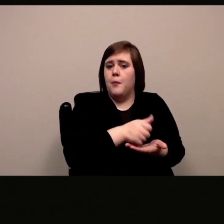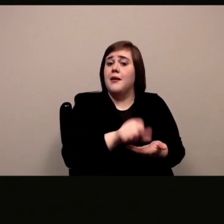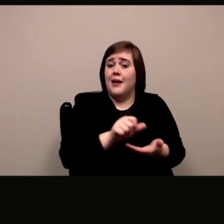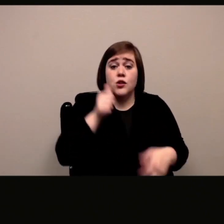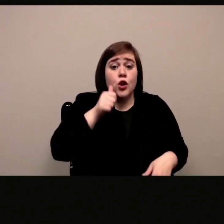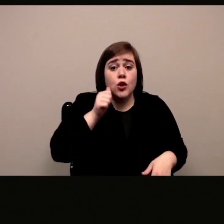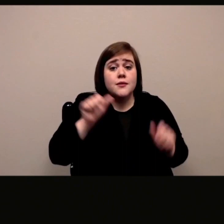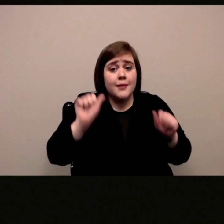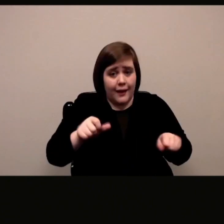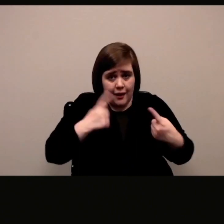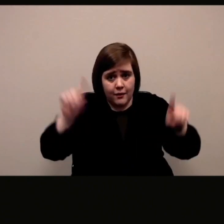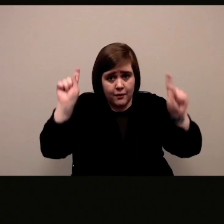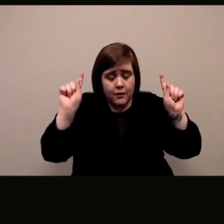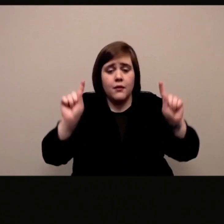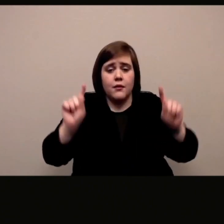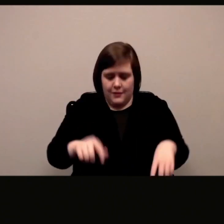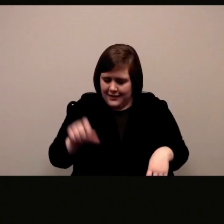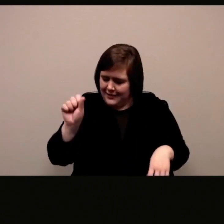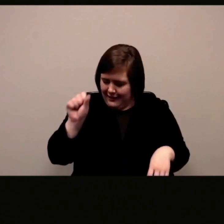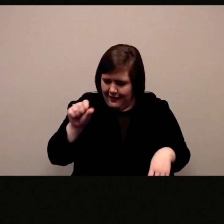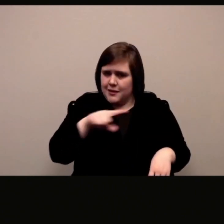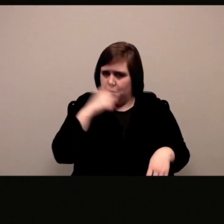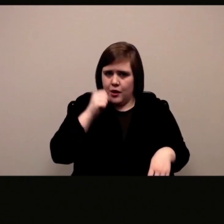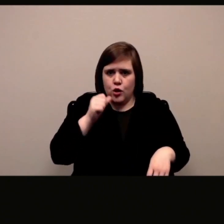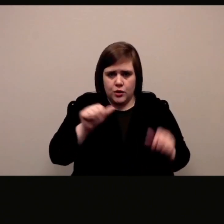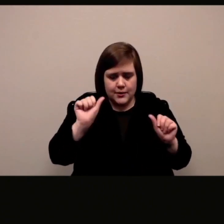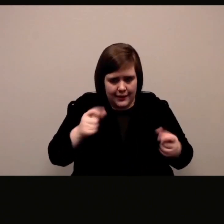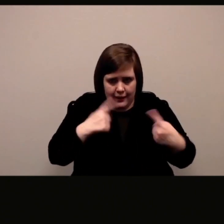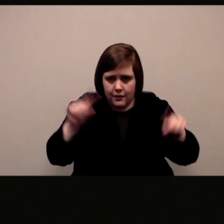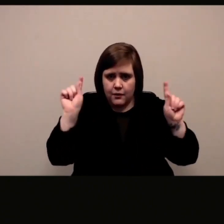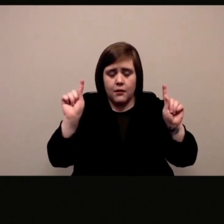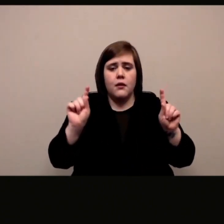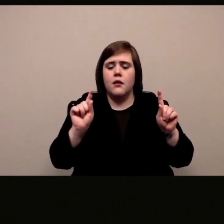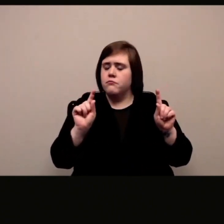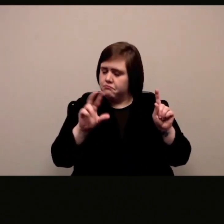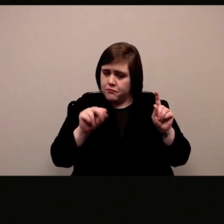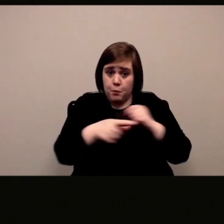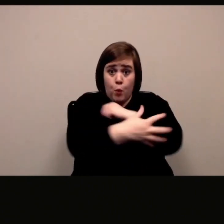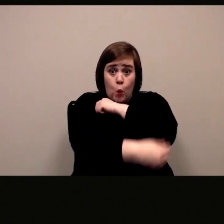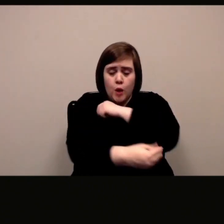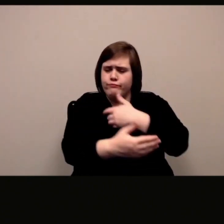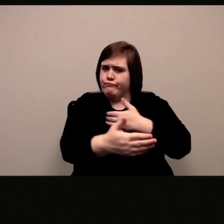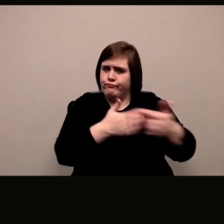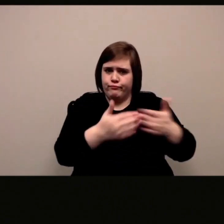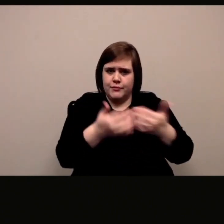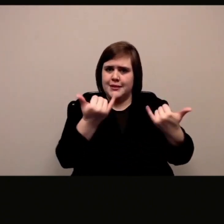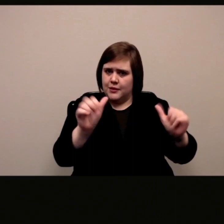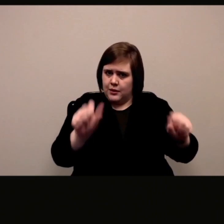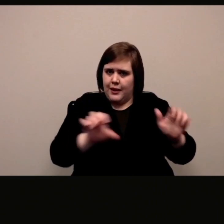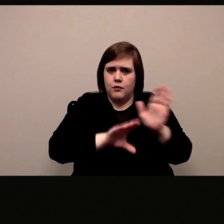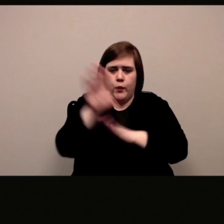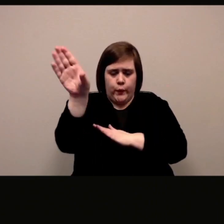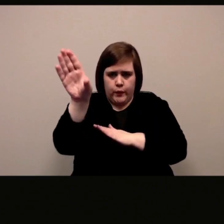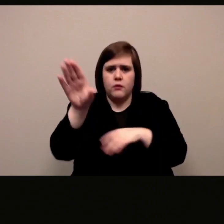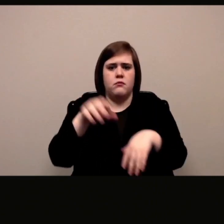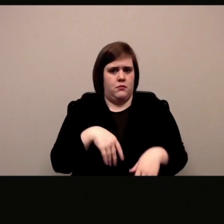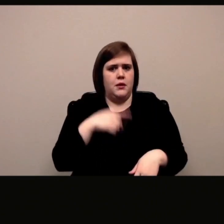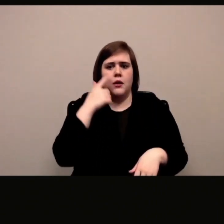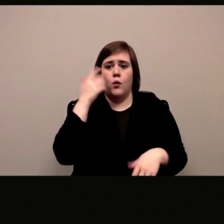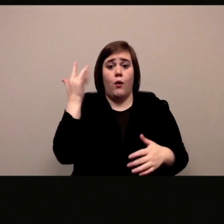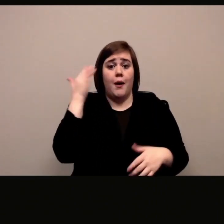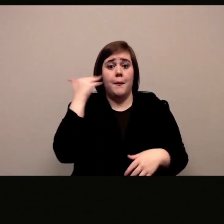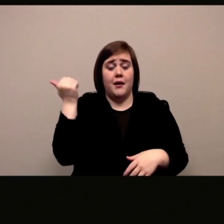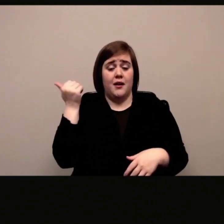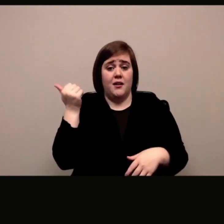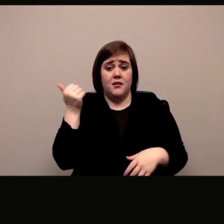it. Yes, Black girls can do it. No, it does not matter that you're poor, you still can do it because you are all, ironically,